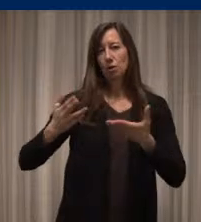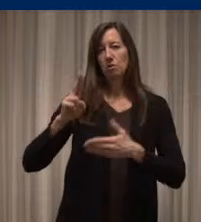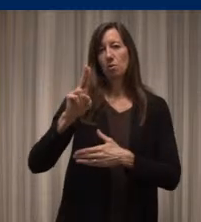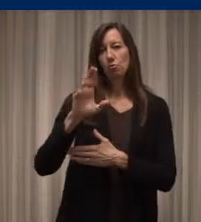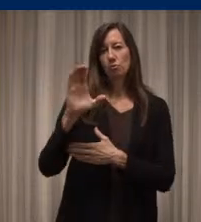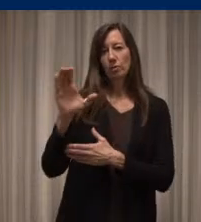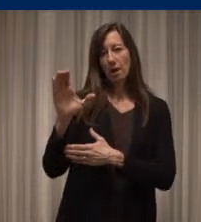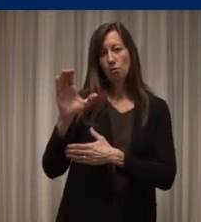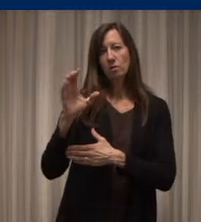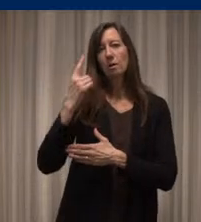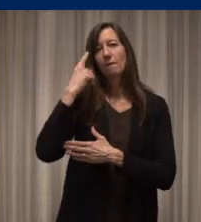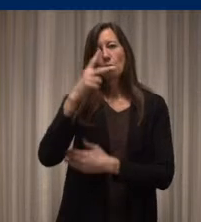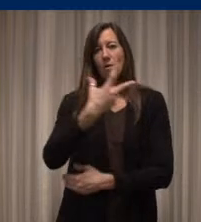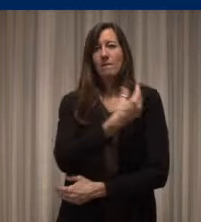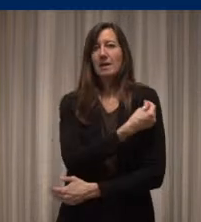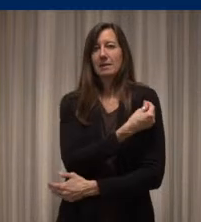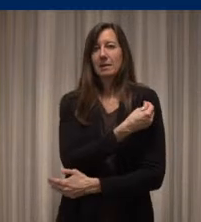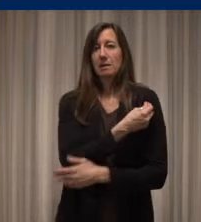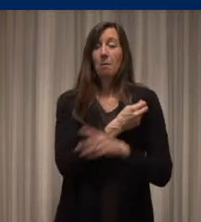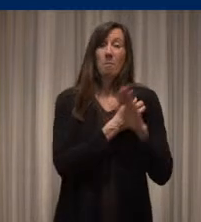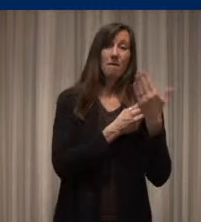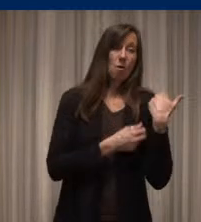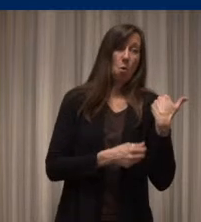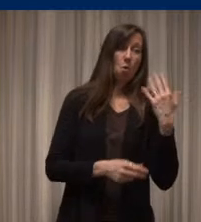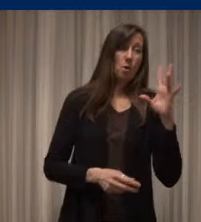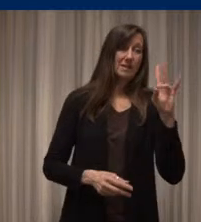to the 70,000 that were already eligible.